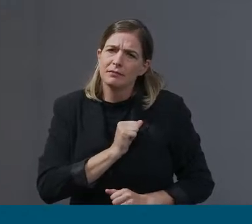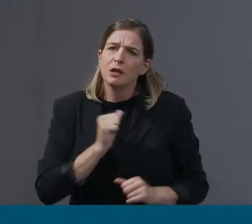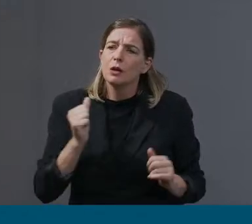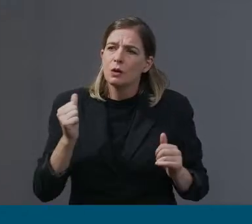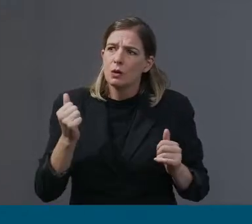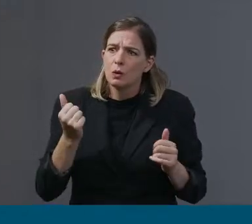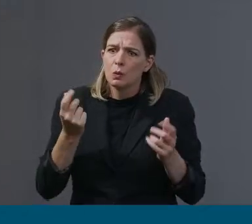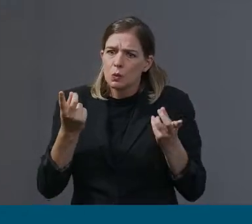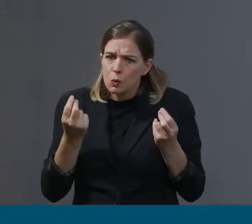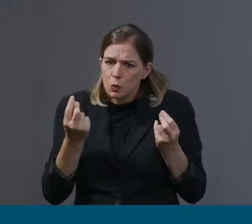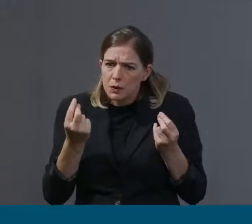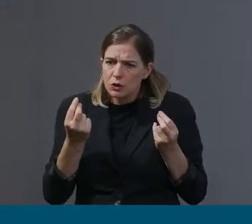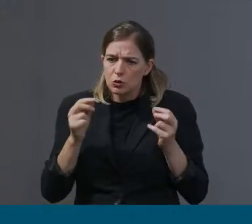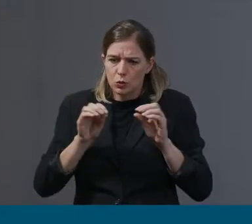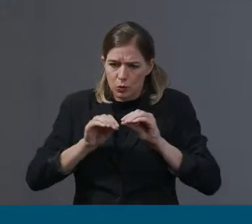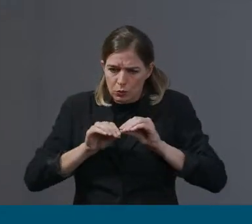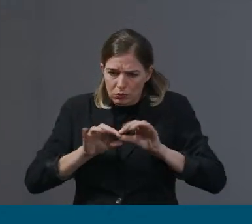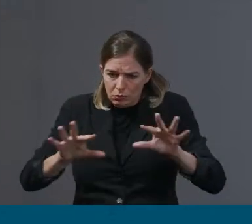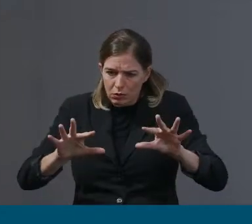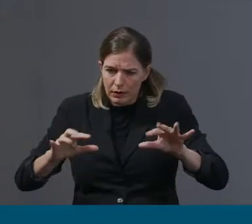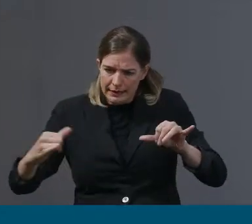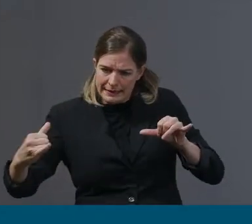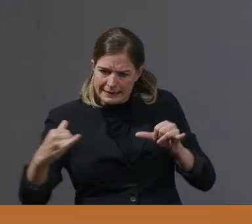contain this and slow this.